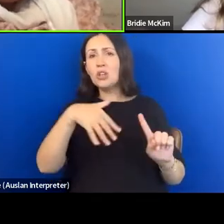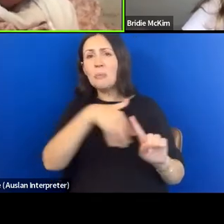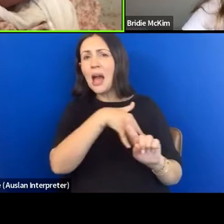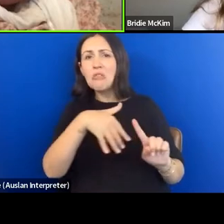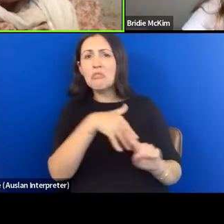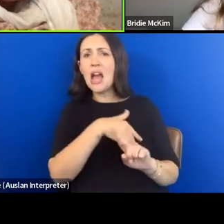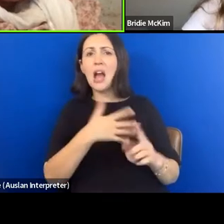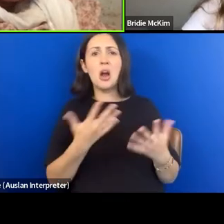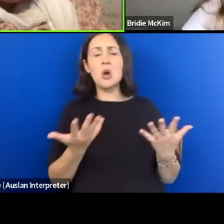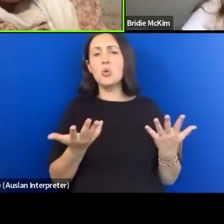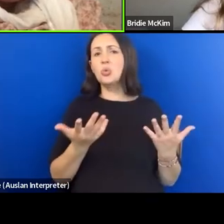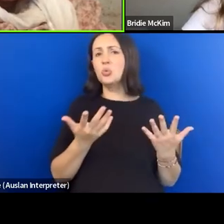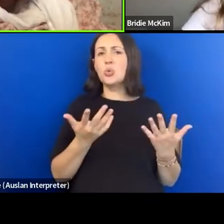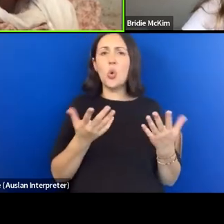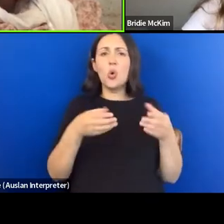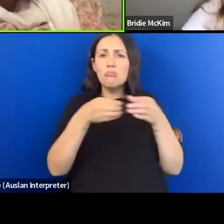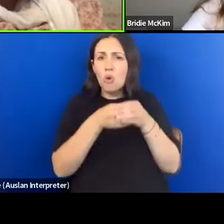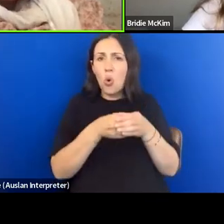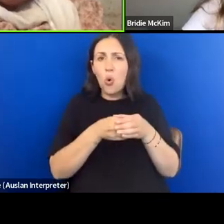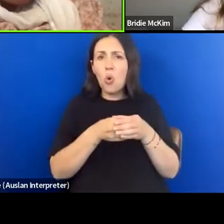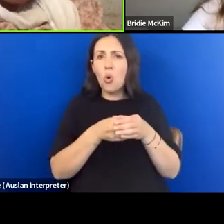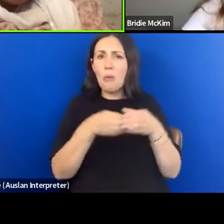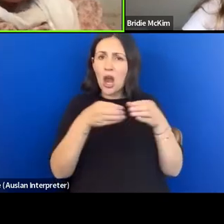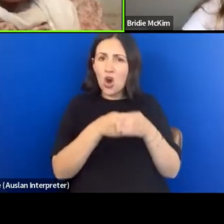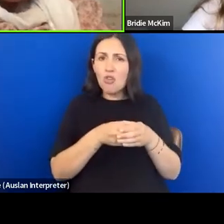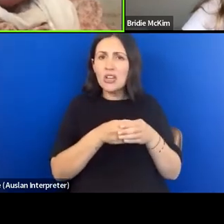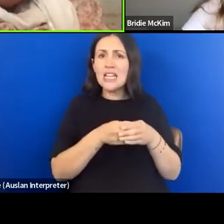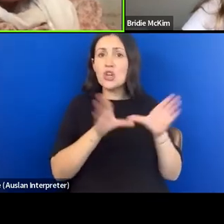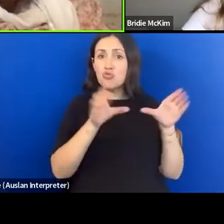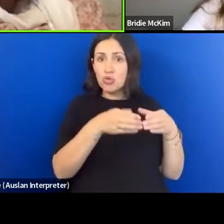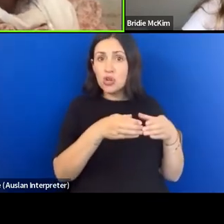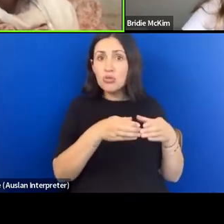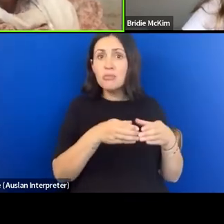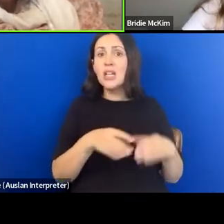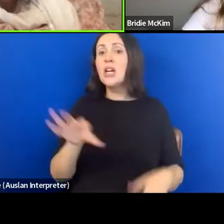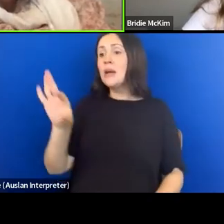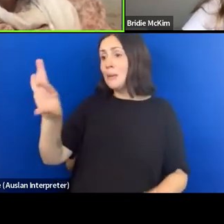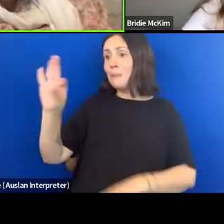underrepresented community, I think that,